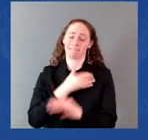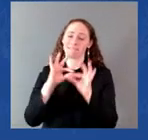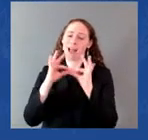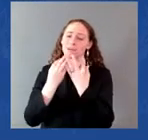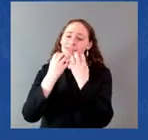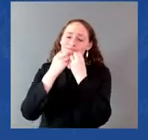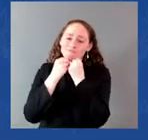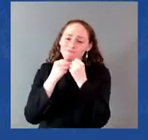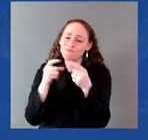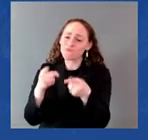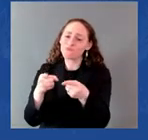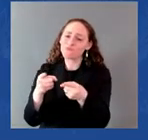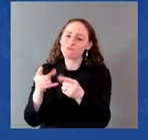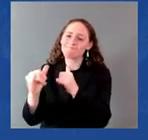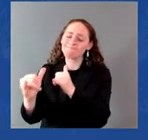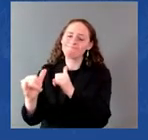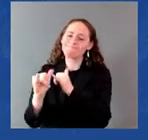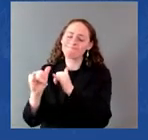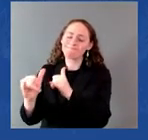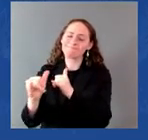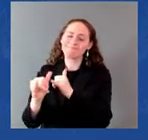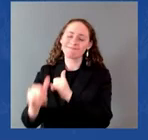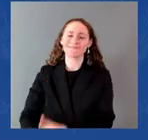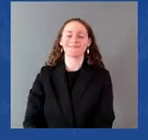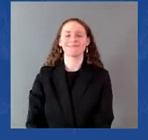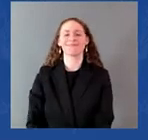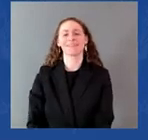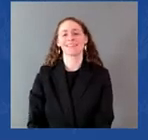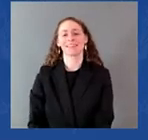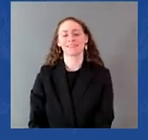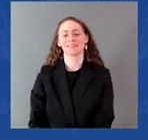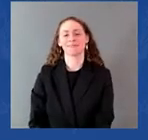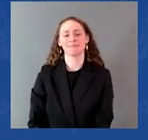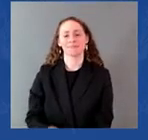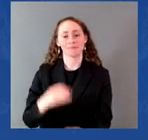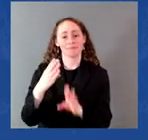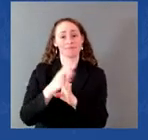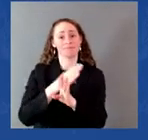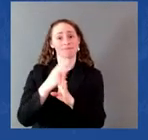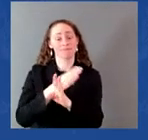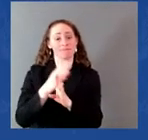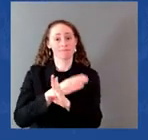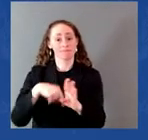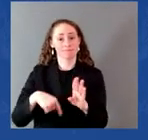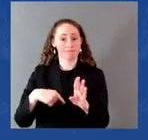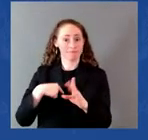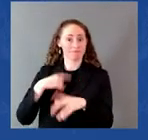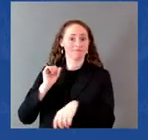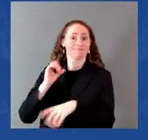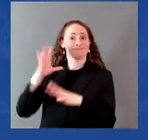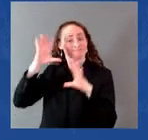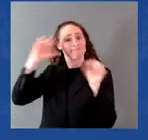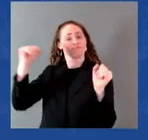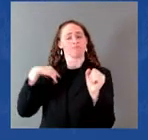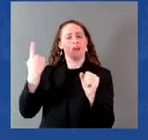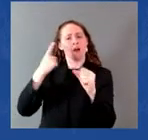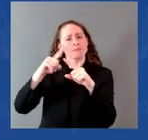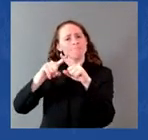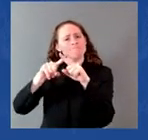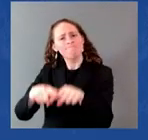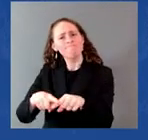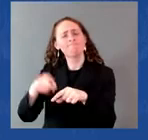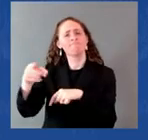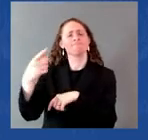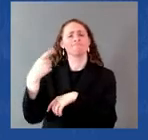and moral support. Really mean it. Thank you, thank you, thank you. I think about your parents and your uncles often. And